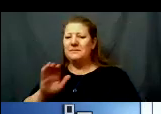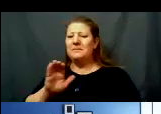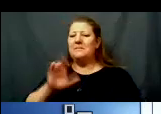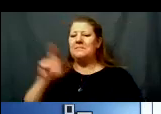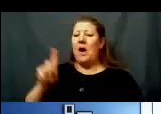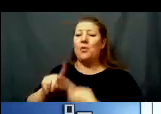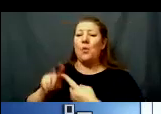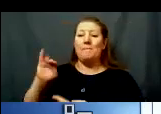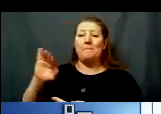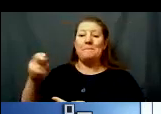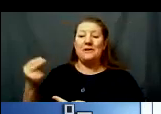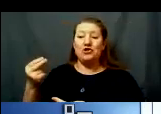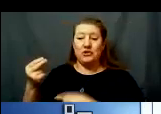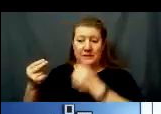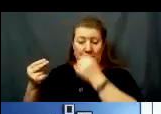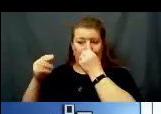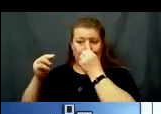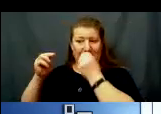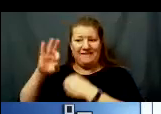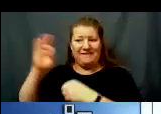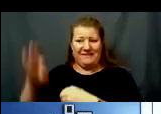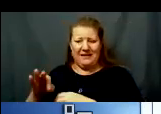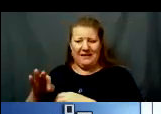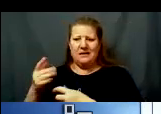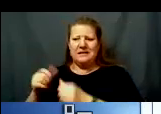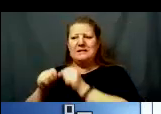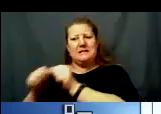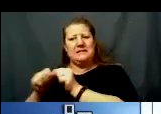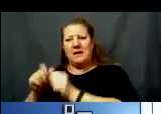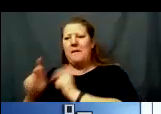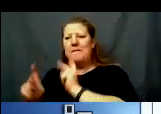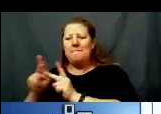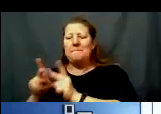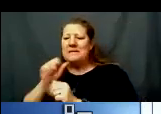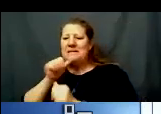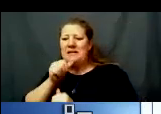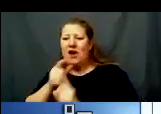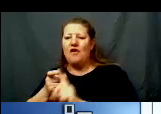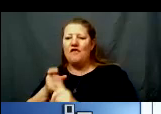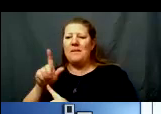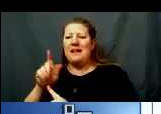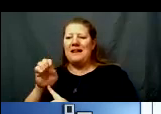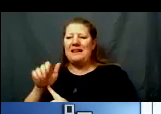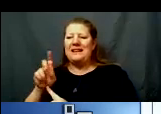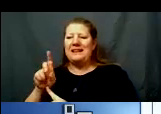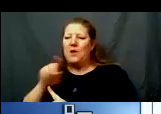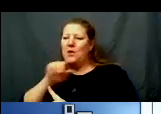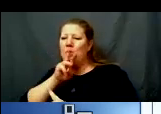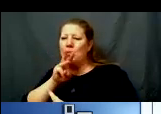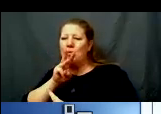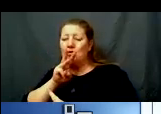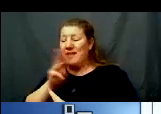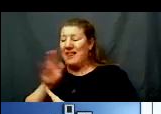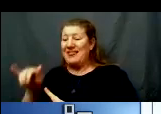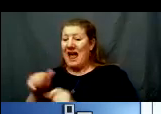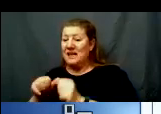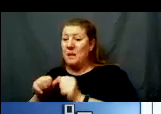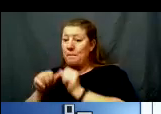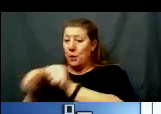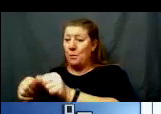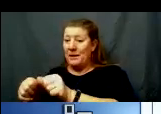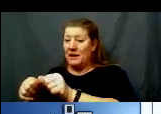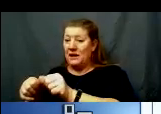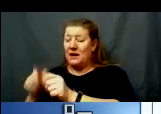the continued process of people suffering from the lead poisoning crisis there. That's a permanent condition people are going to be facing